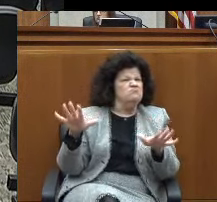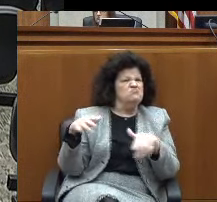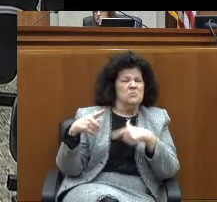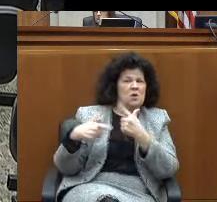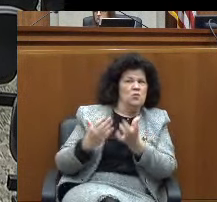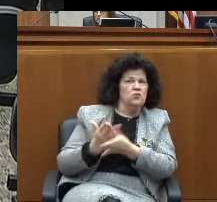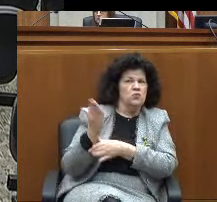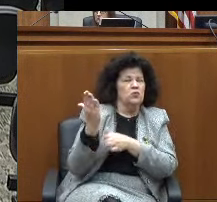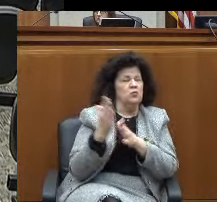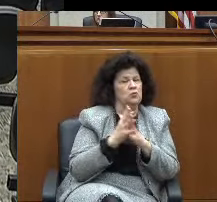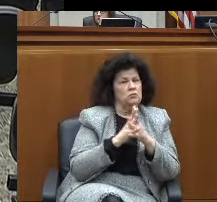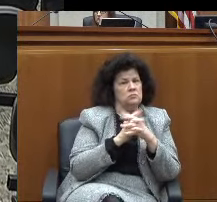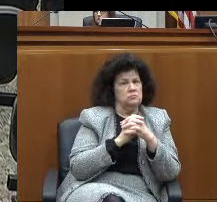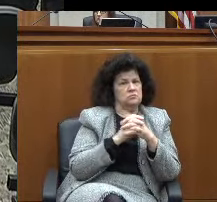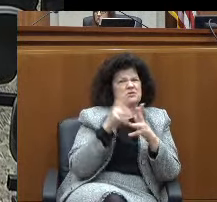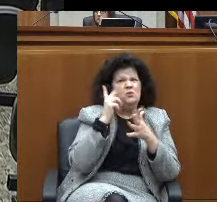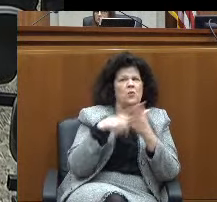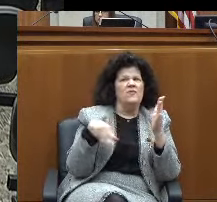Miller?